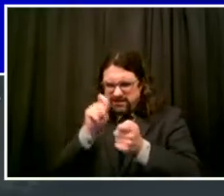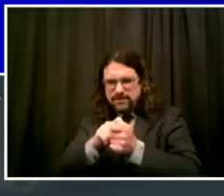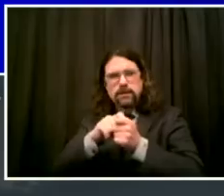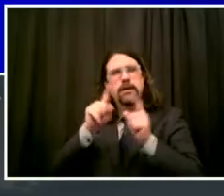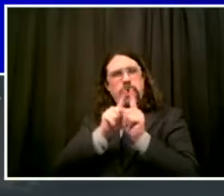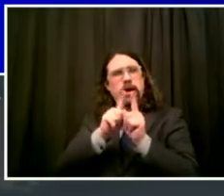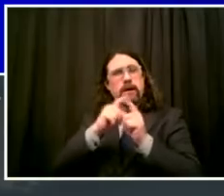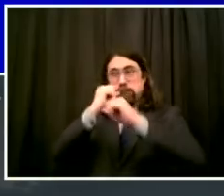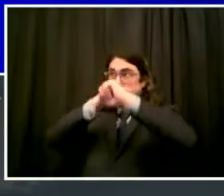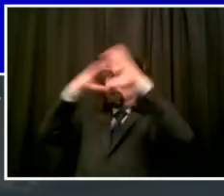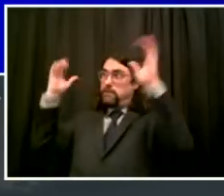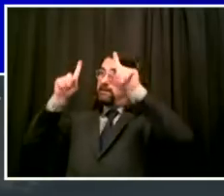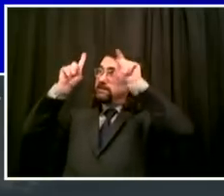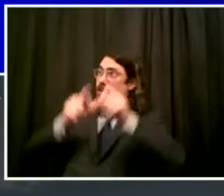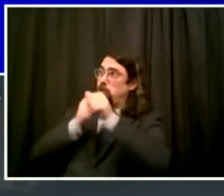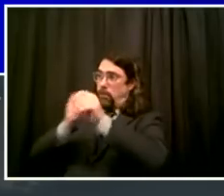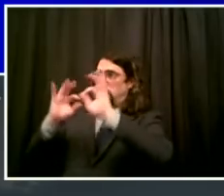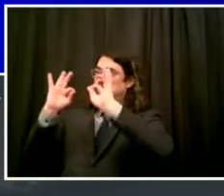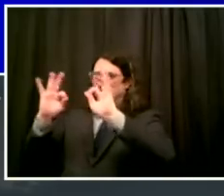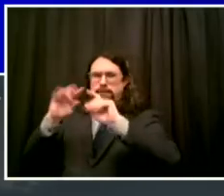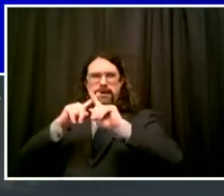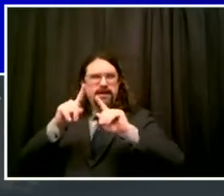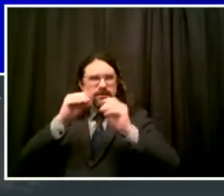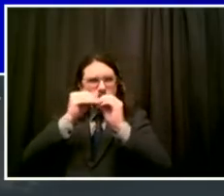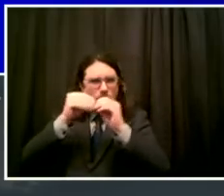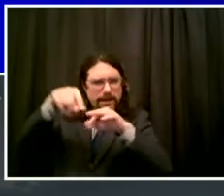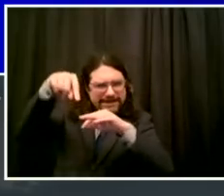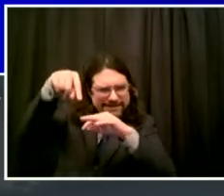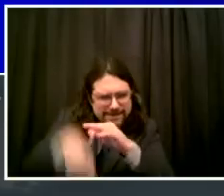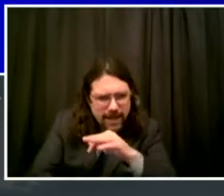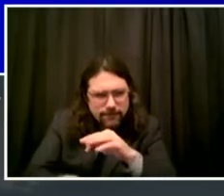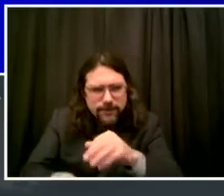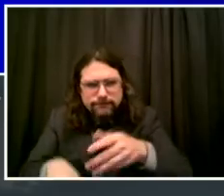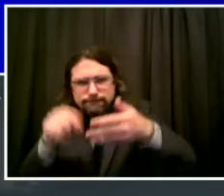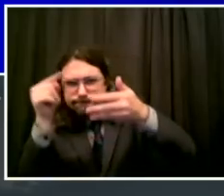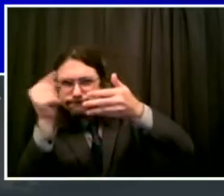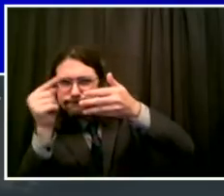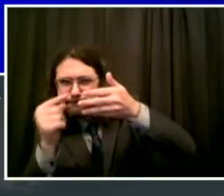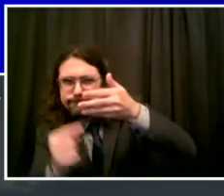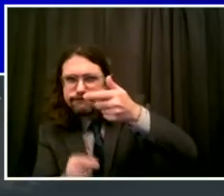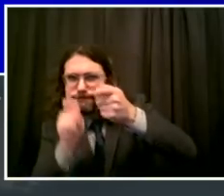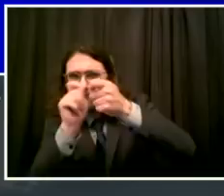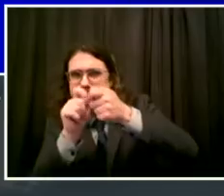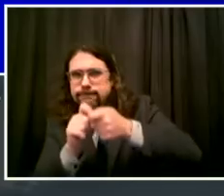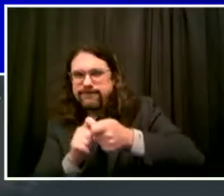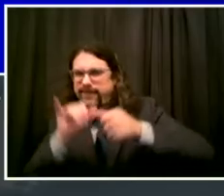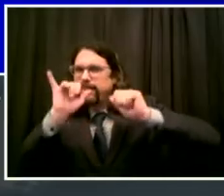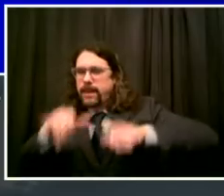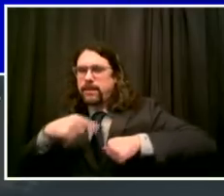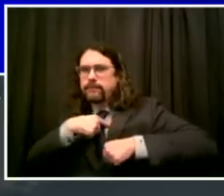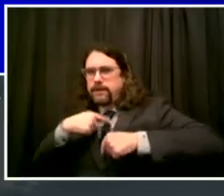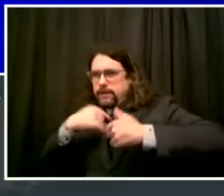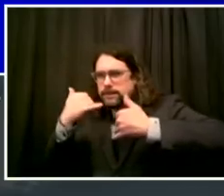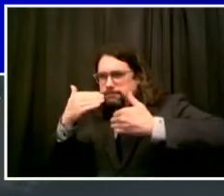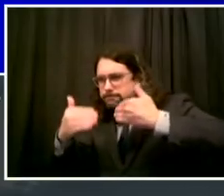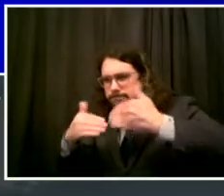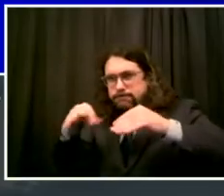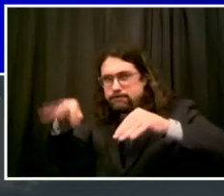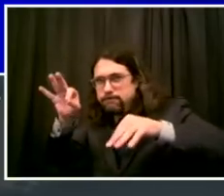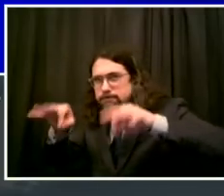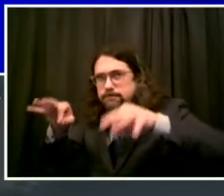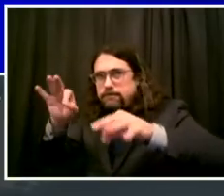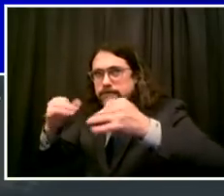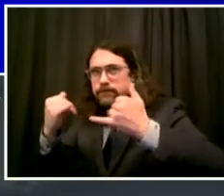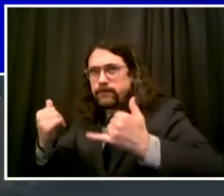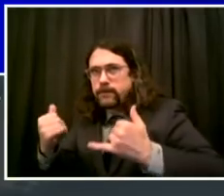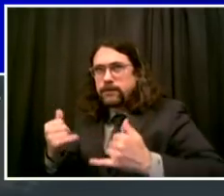more point on federal aid. A lot of these community-based clinics are crucial not just to fighting this disease, but to the future of